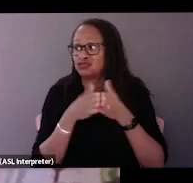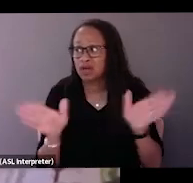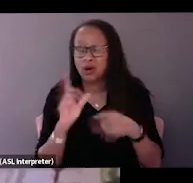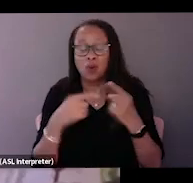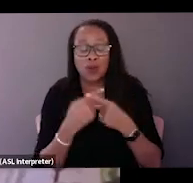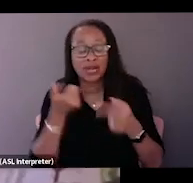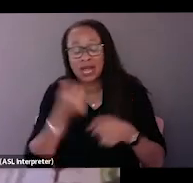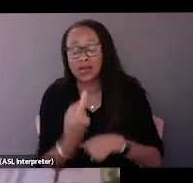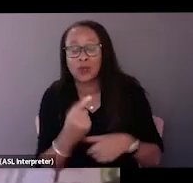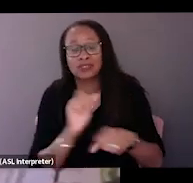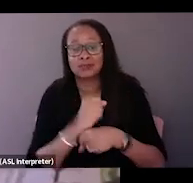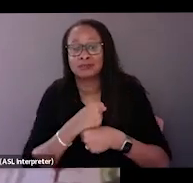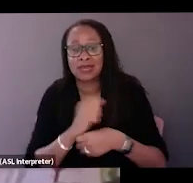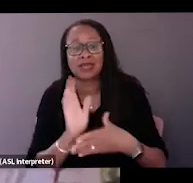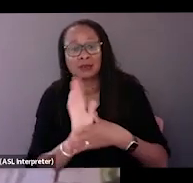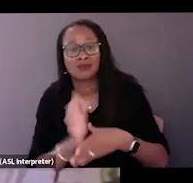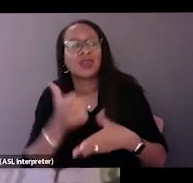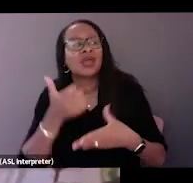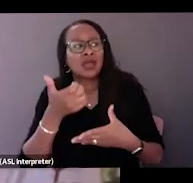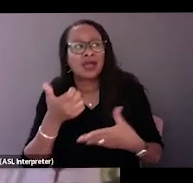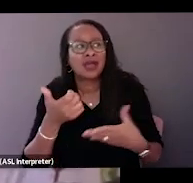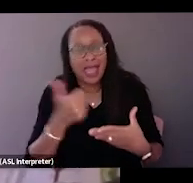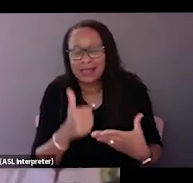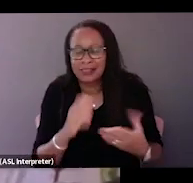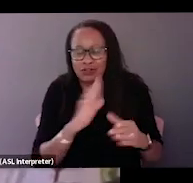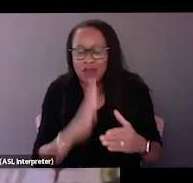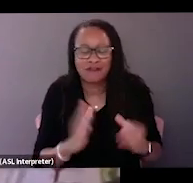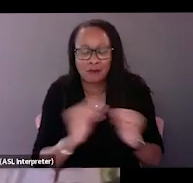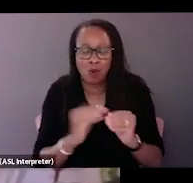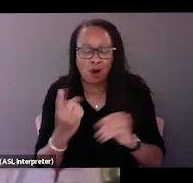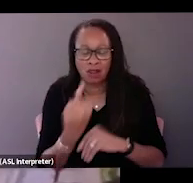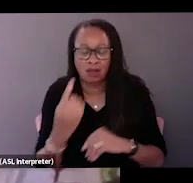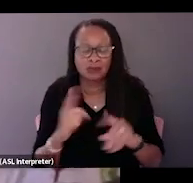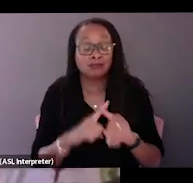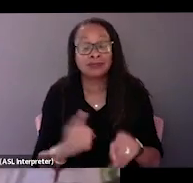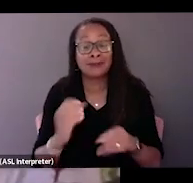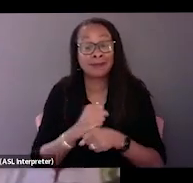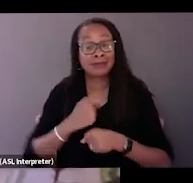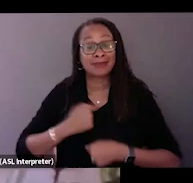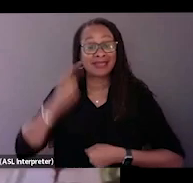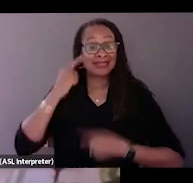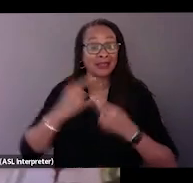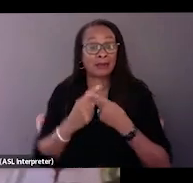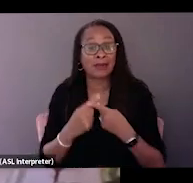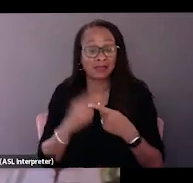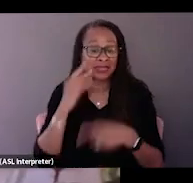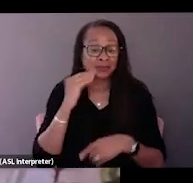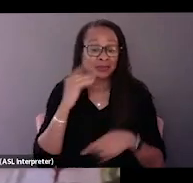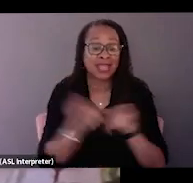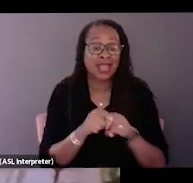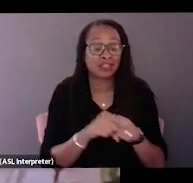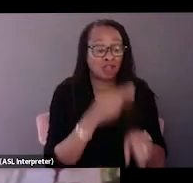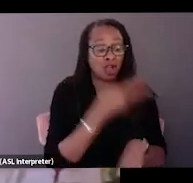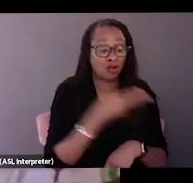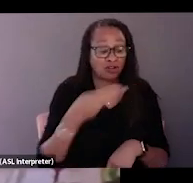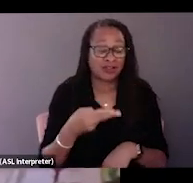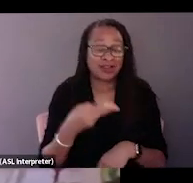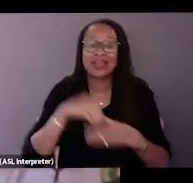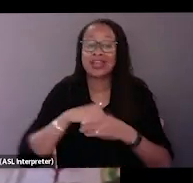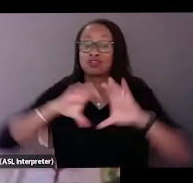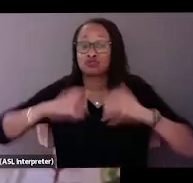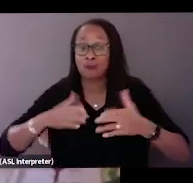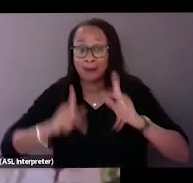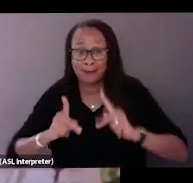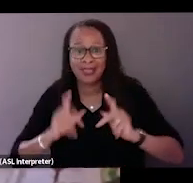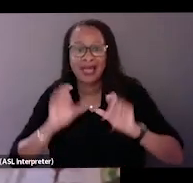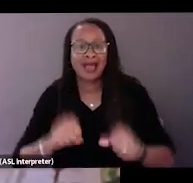is making a movie, they're never more alone. But it made me think about this experience of being hard of hearing in a group of people and how